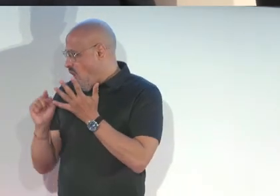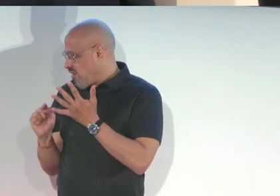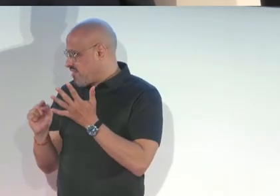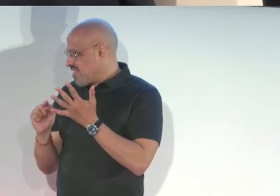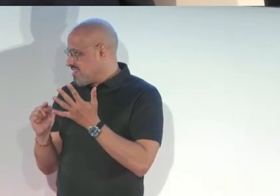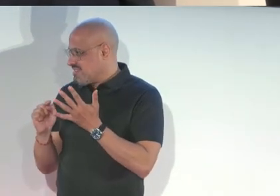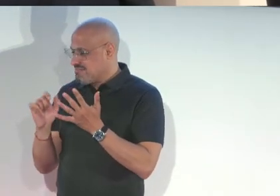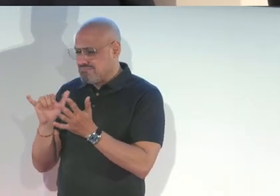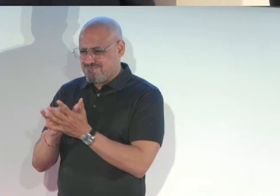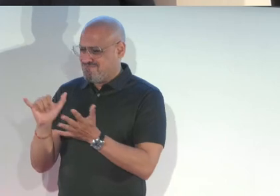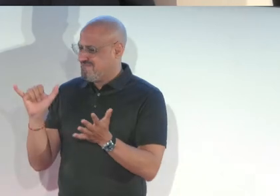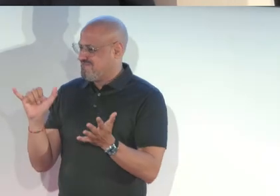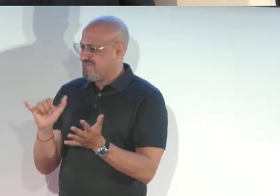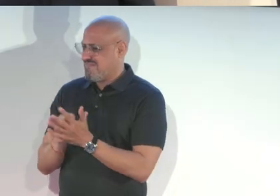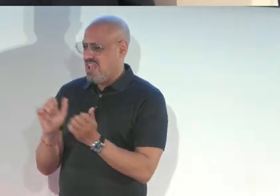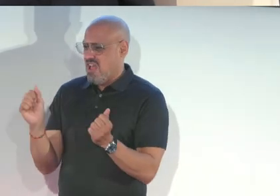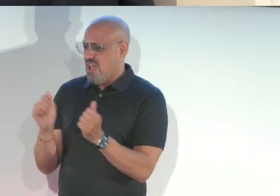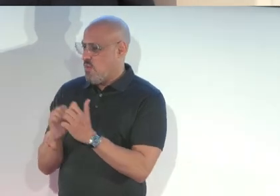So I want to